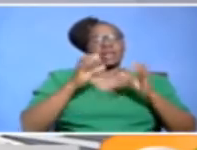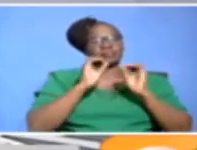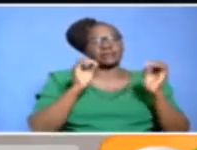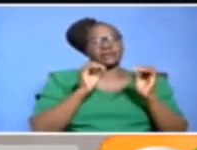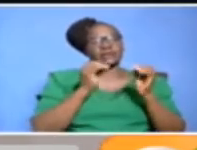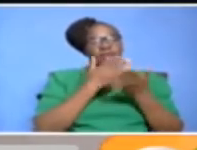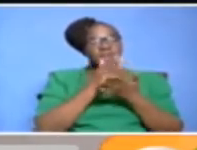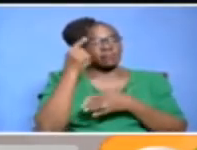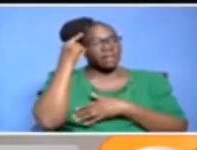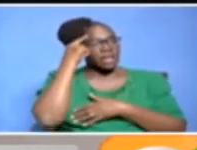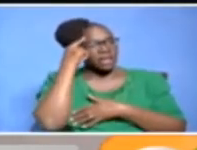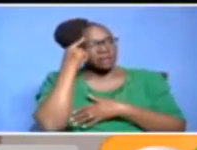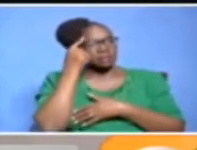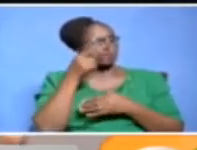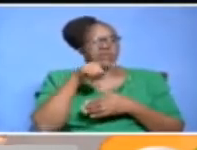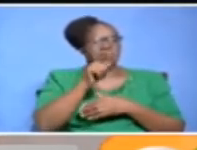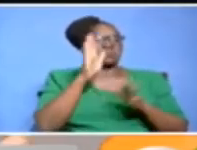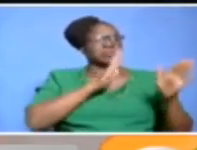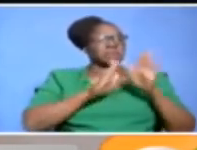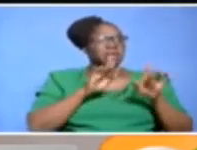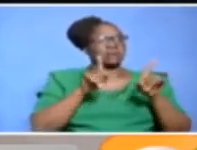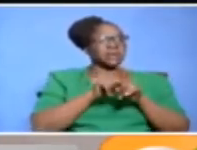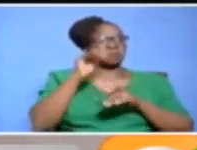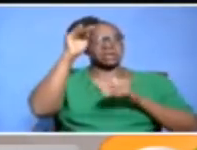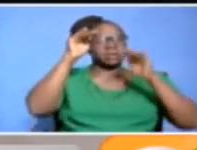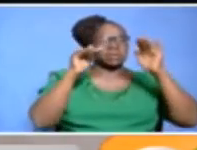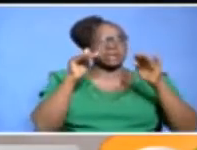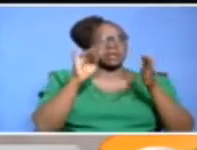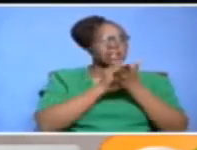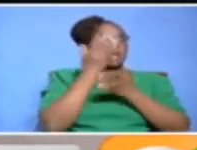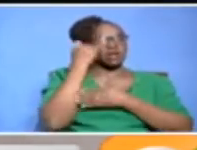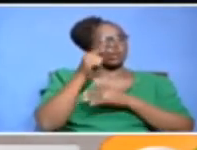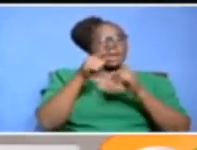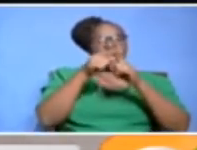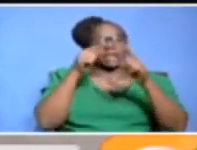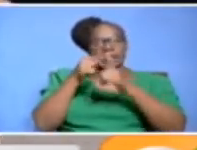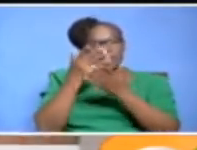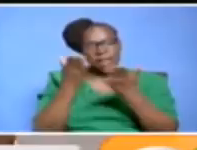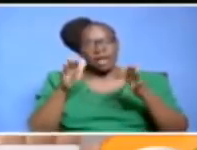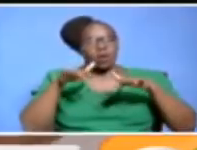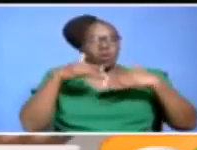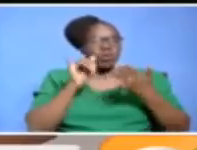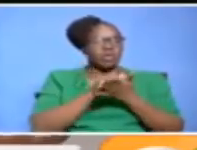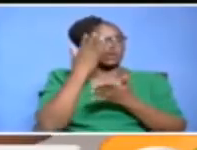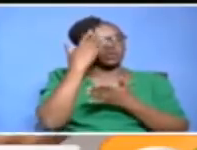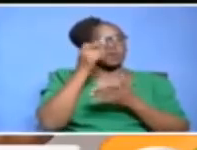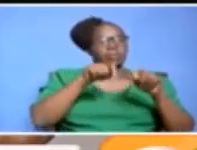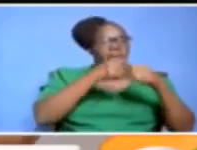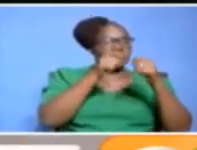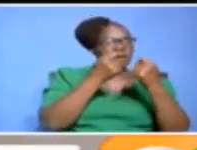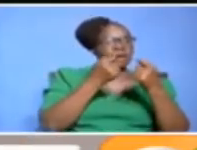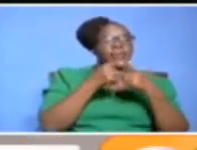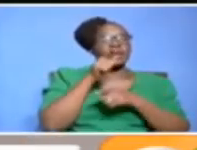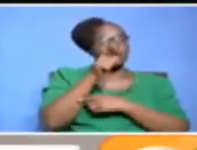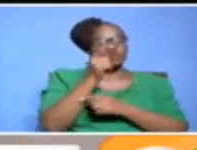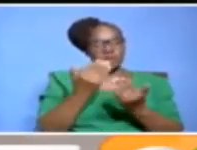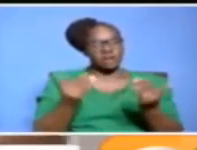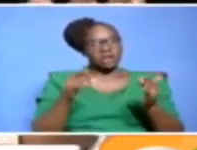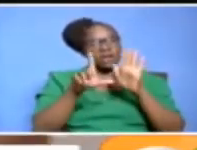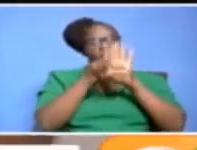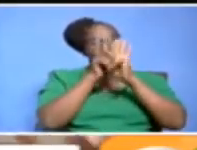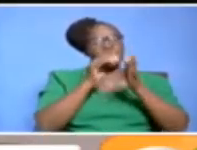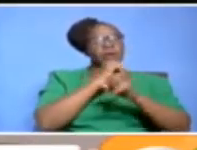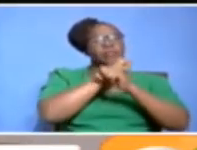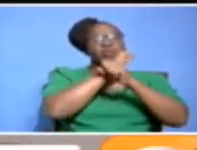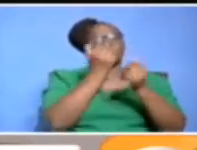justify and say, oh no, you know, they behave like adults anyway, that is why they carry out these crimes. But how do you, as a child lawyer, defend a child who